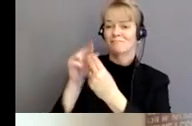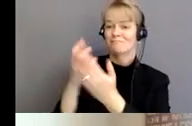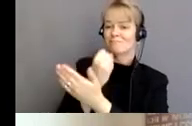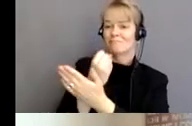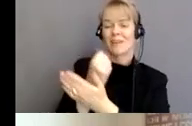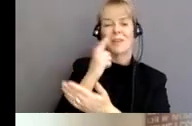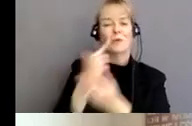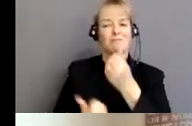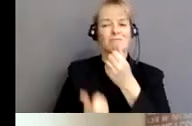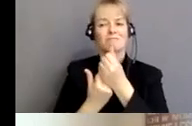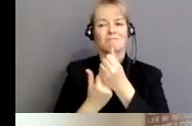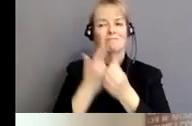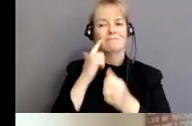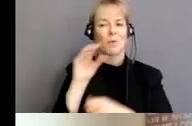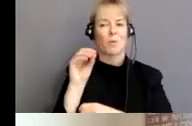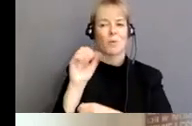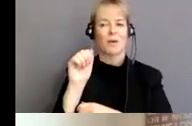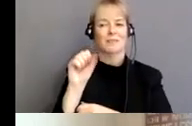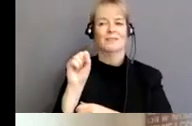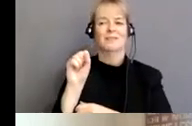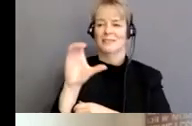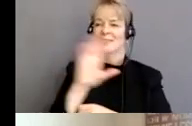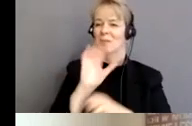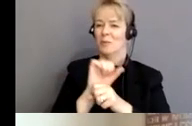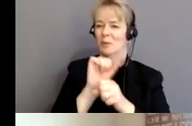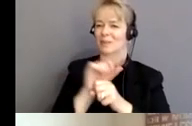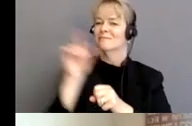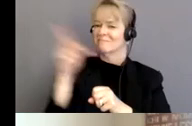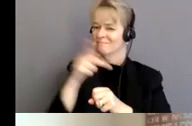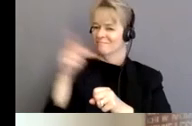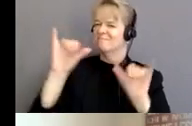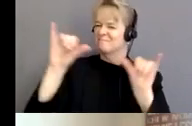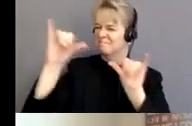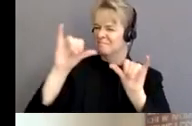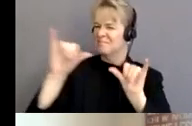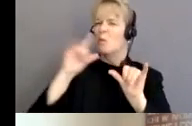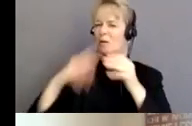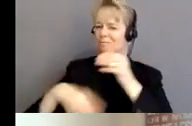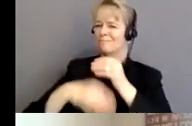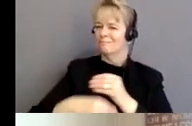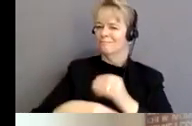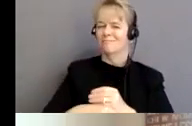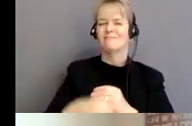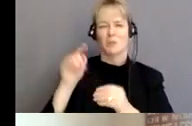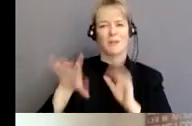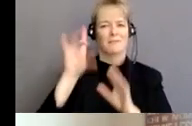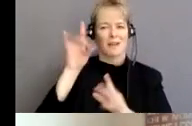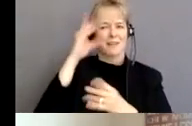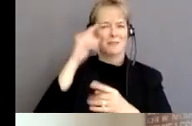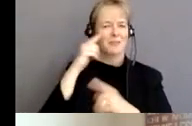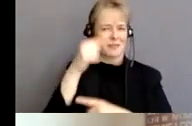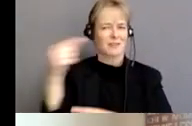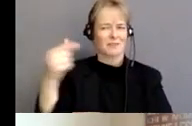that OSC has done that you can find here as well. And they also are playing a big role in social media to try to